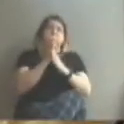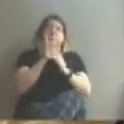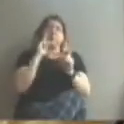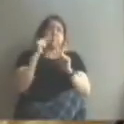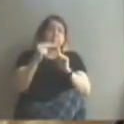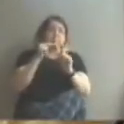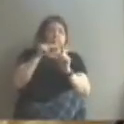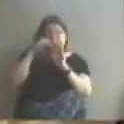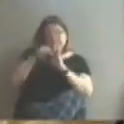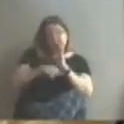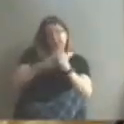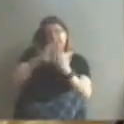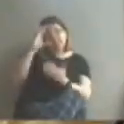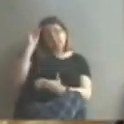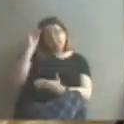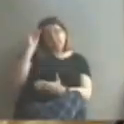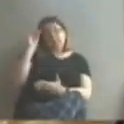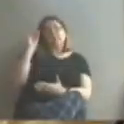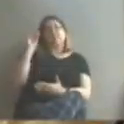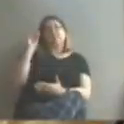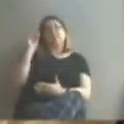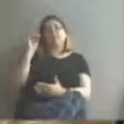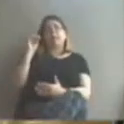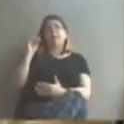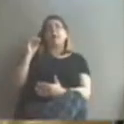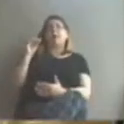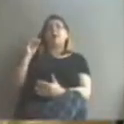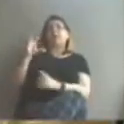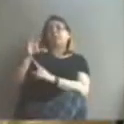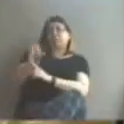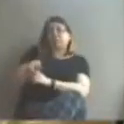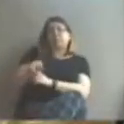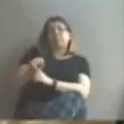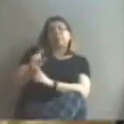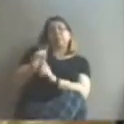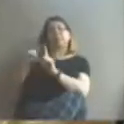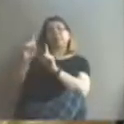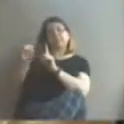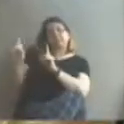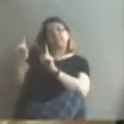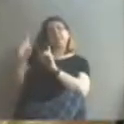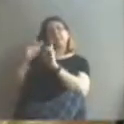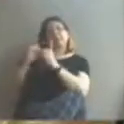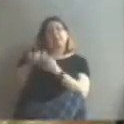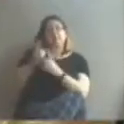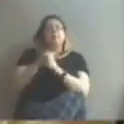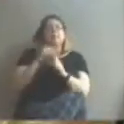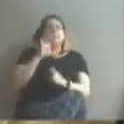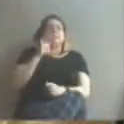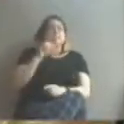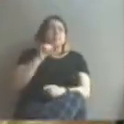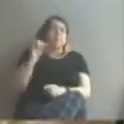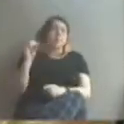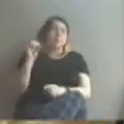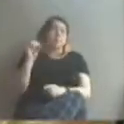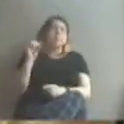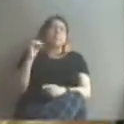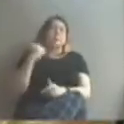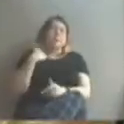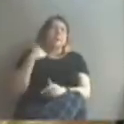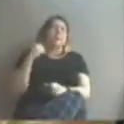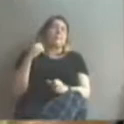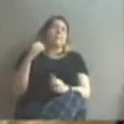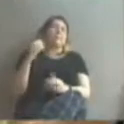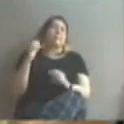deeper learning, catching various departments, but the CAO has the capacity to ensure that it is